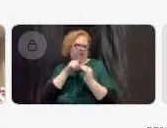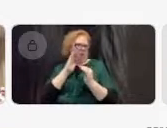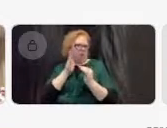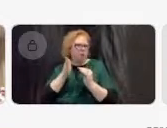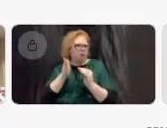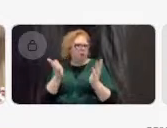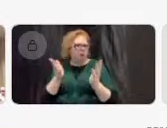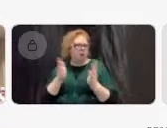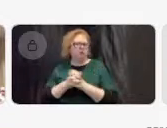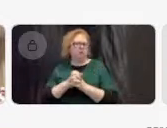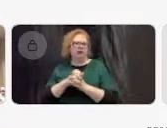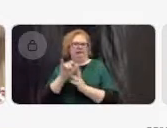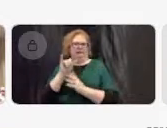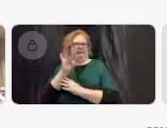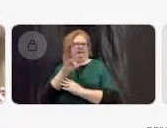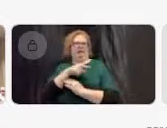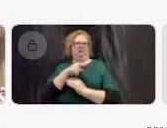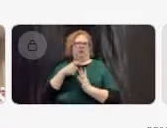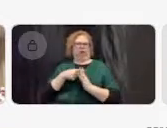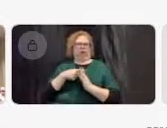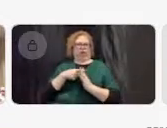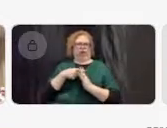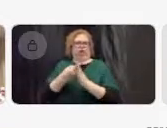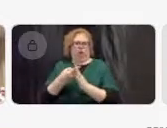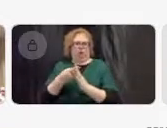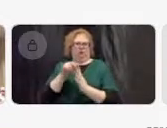If they start out their project